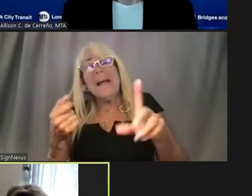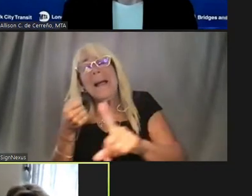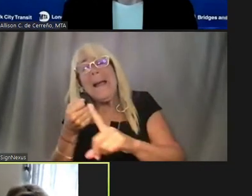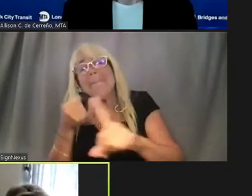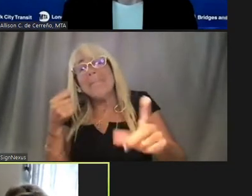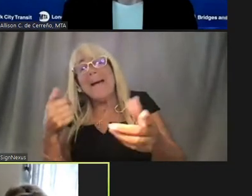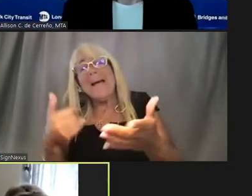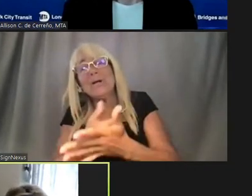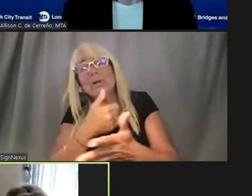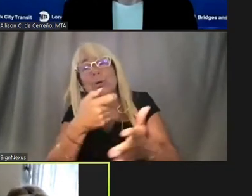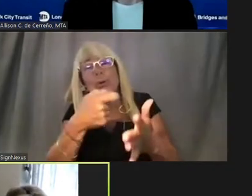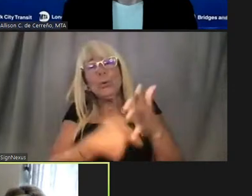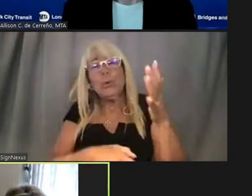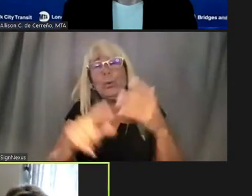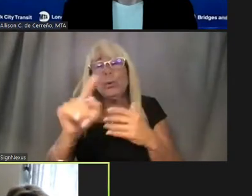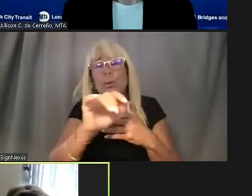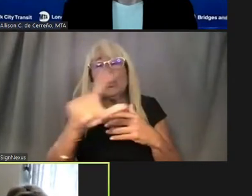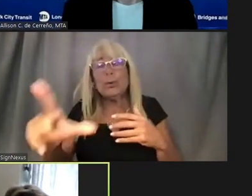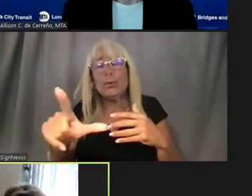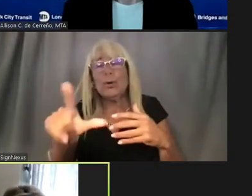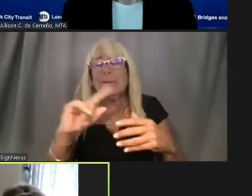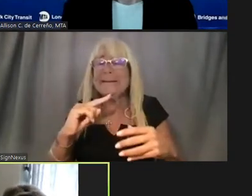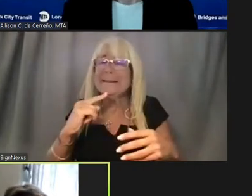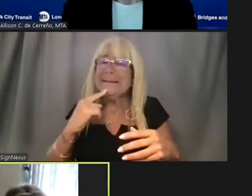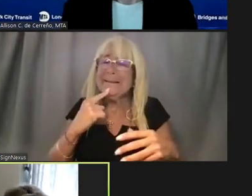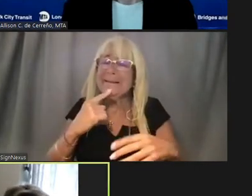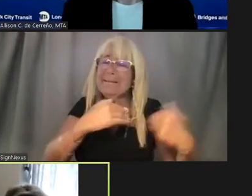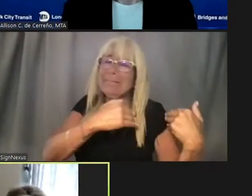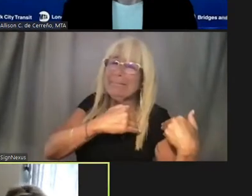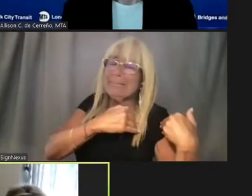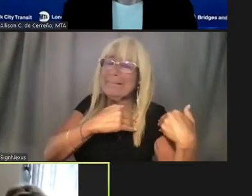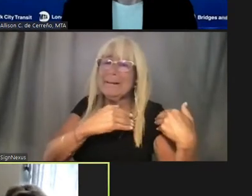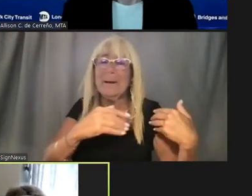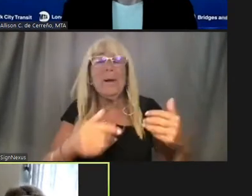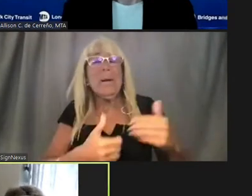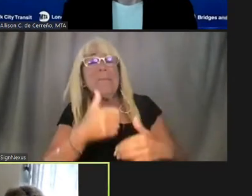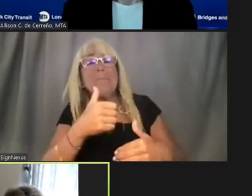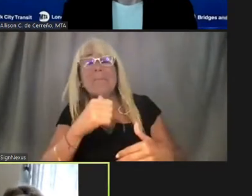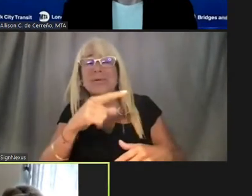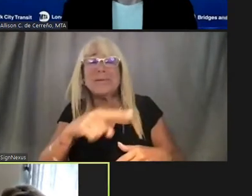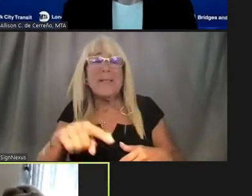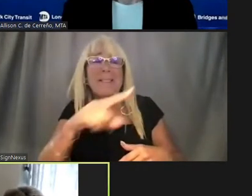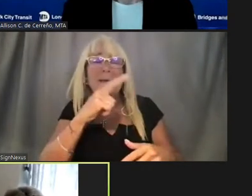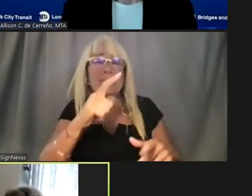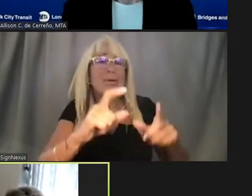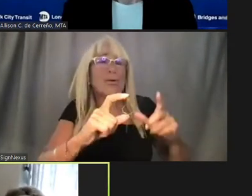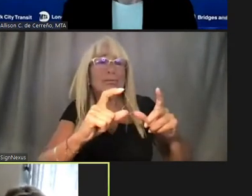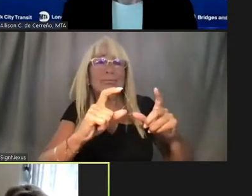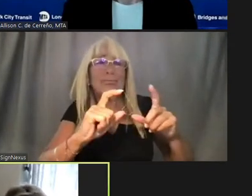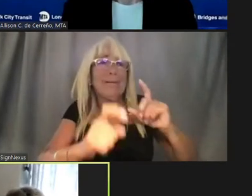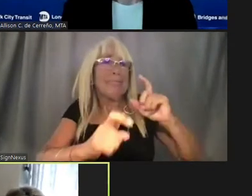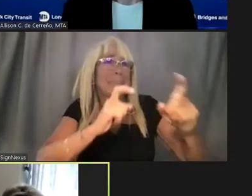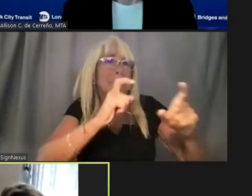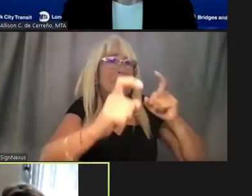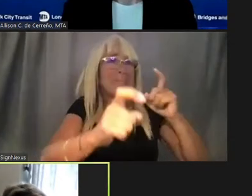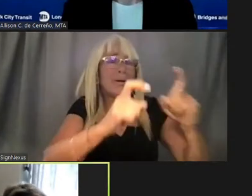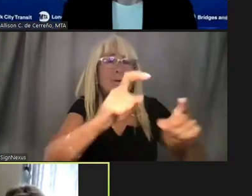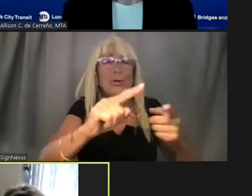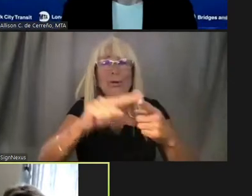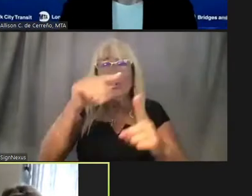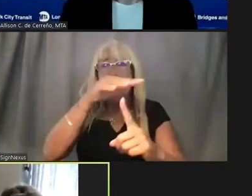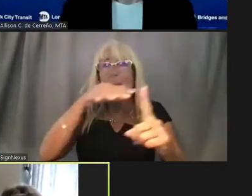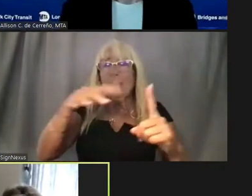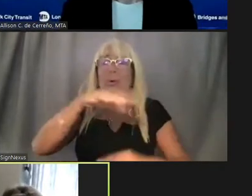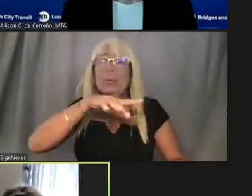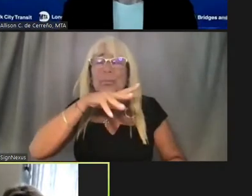tolls put a severe burden on our residents most of whom do not contribute to the congestion or pollution considering that